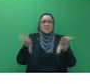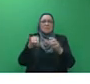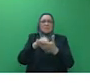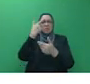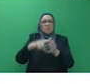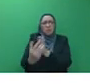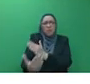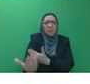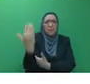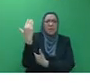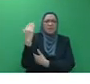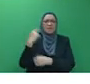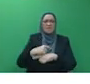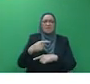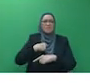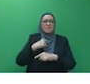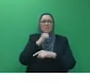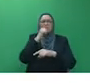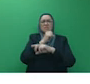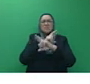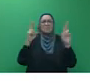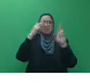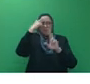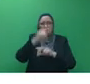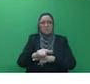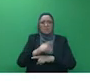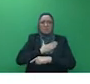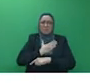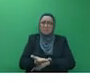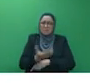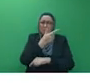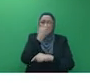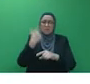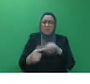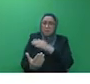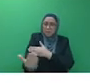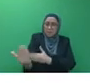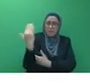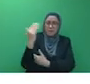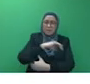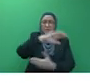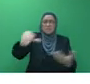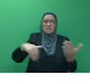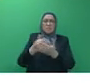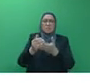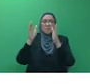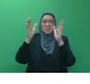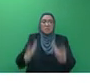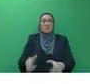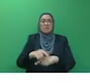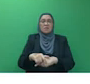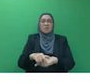because for morning radio uh most announcers you ask them 10 o'clock 10 pm is night time 10 pm is good night